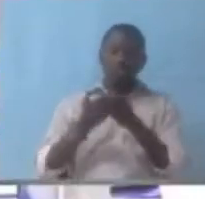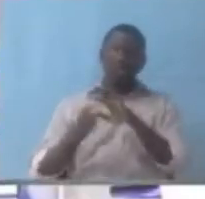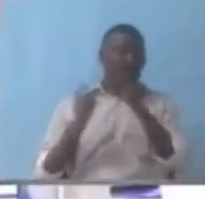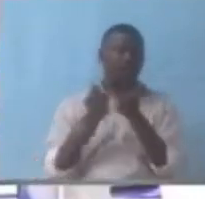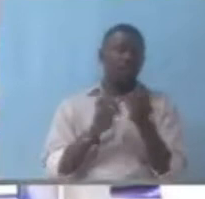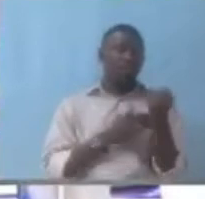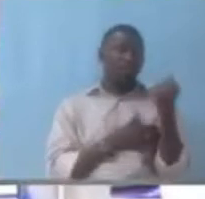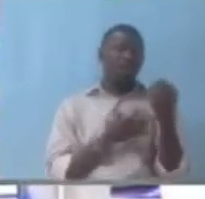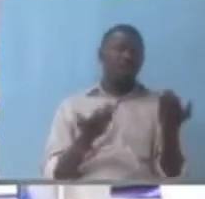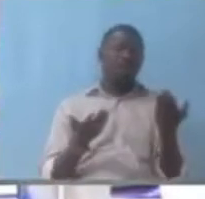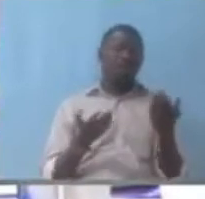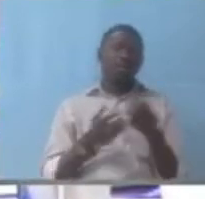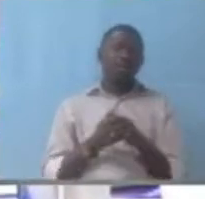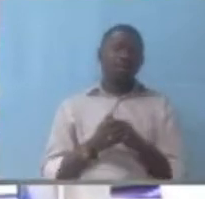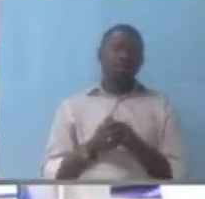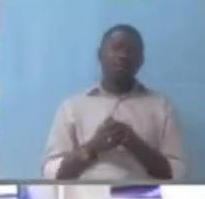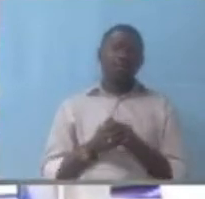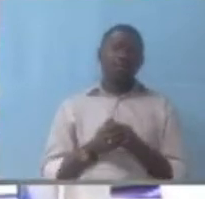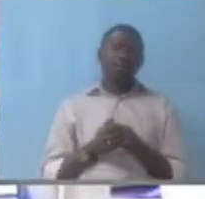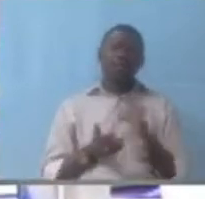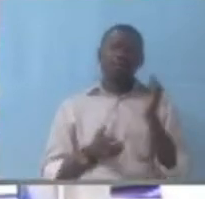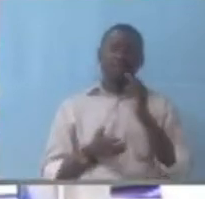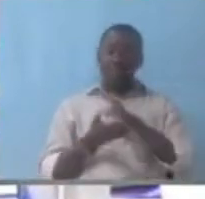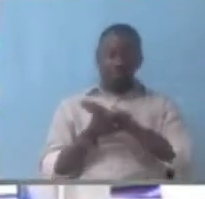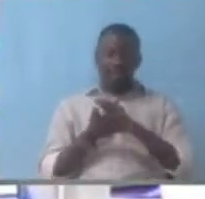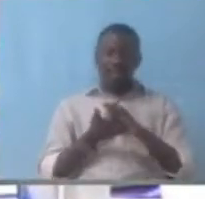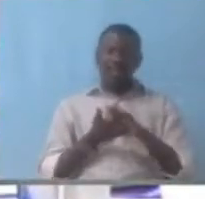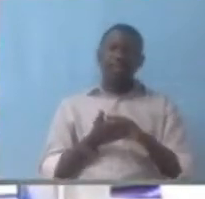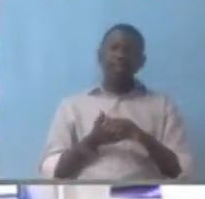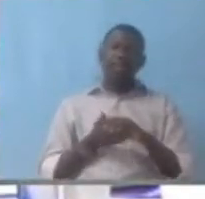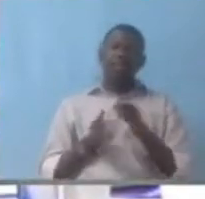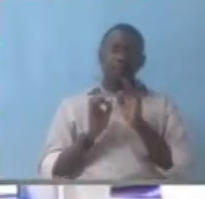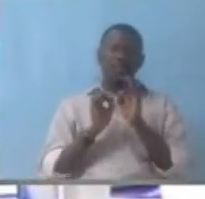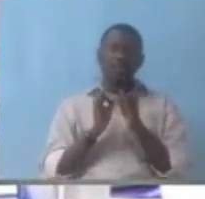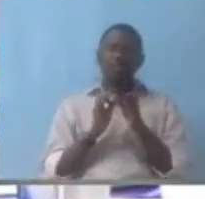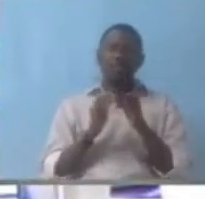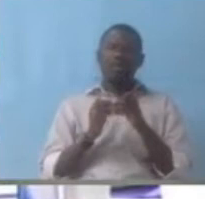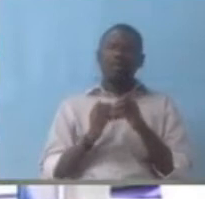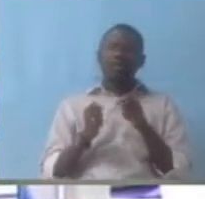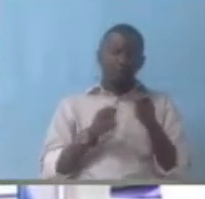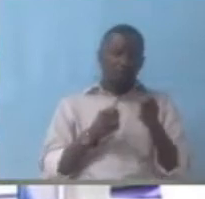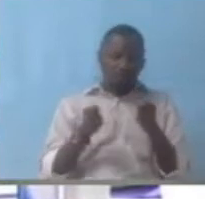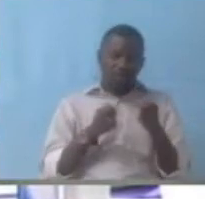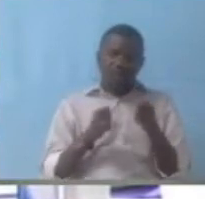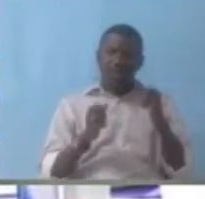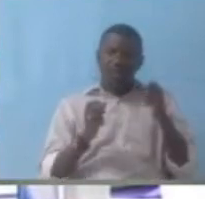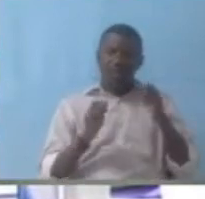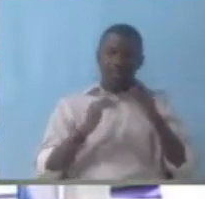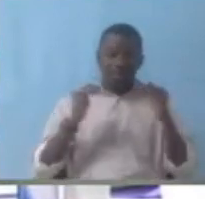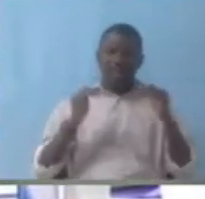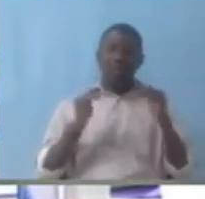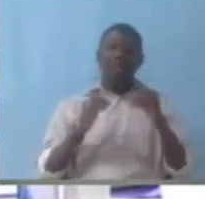Mrs. Bensuda, it's very clear that the situation you explain about regulating and stabilizing the situation, I mean, it definitely did not